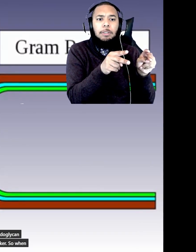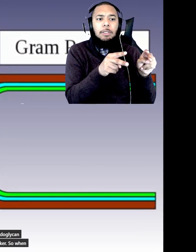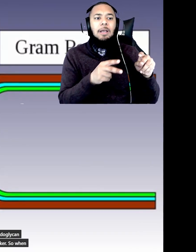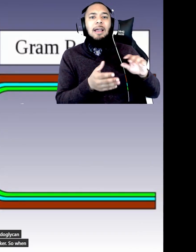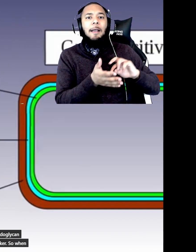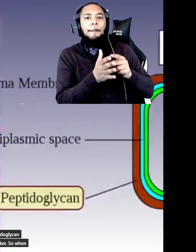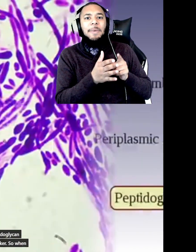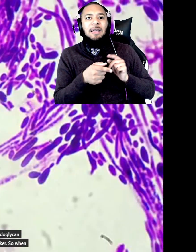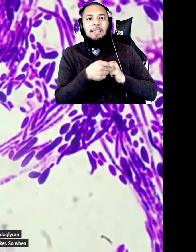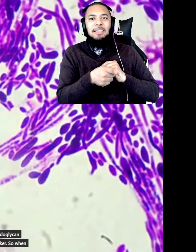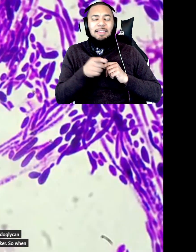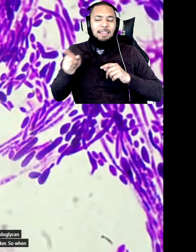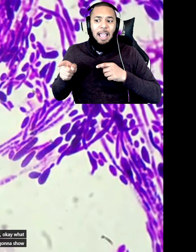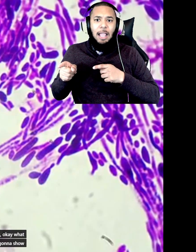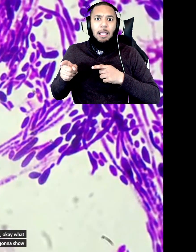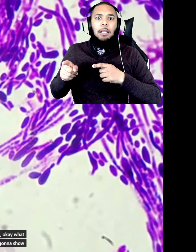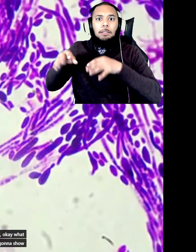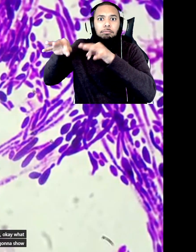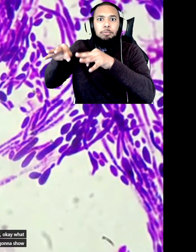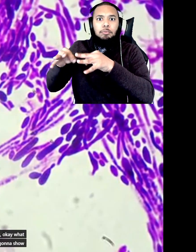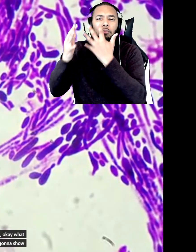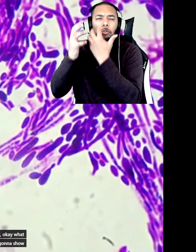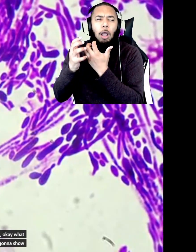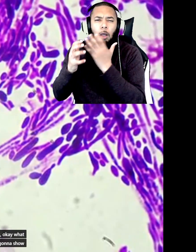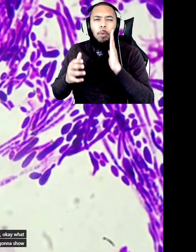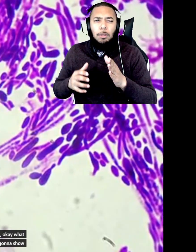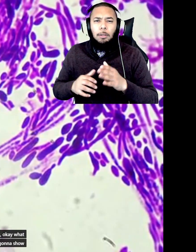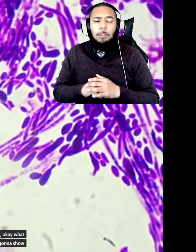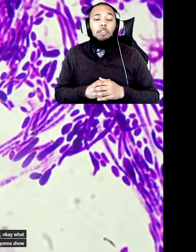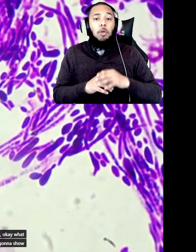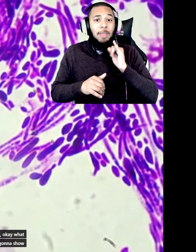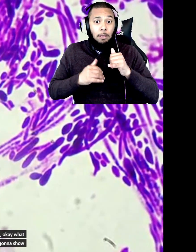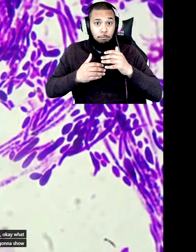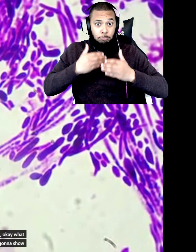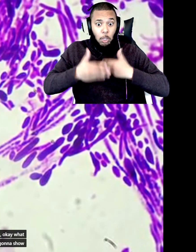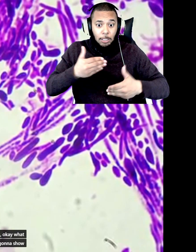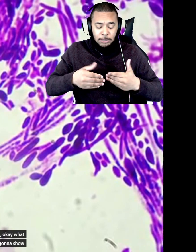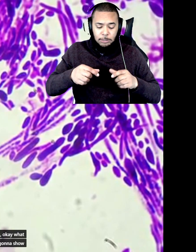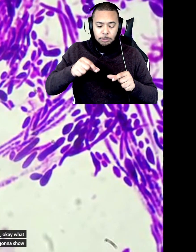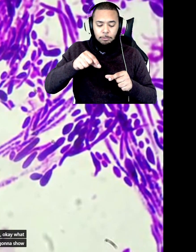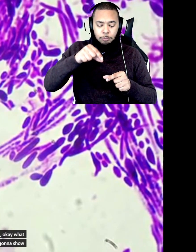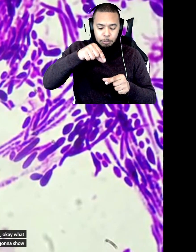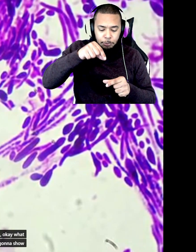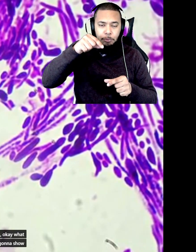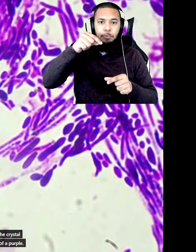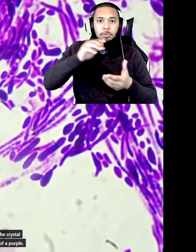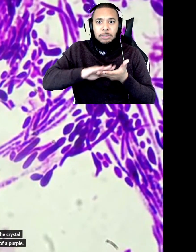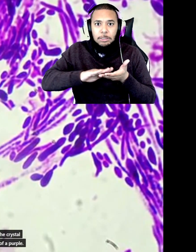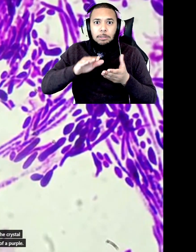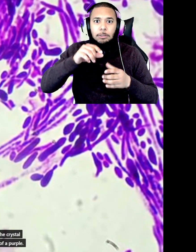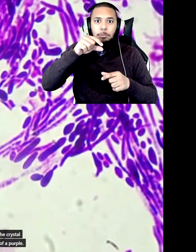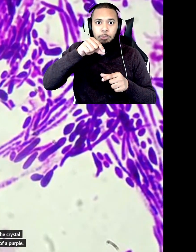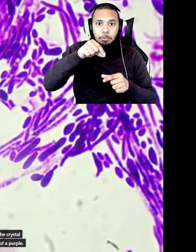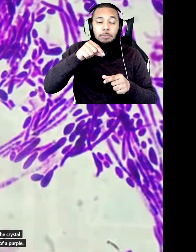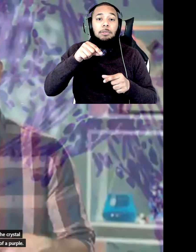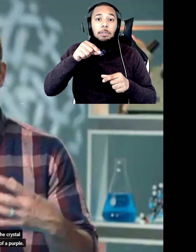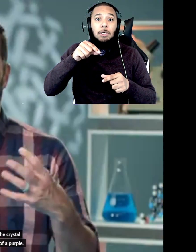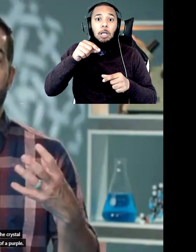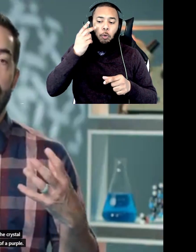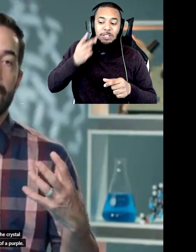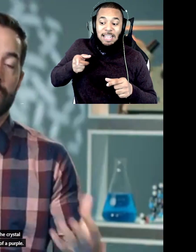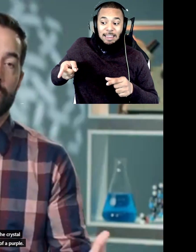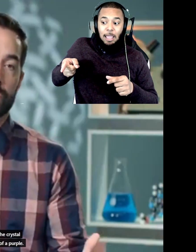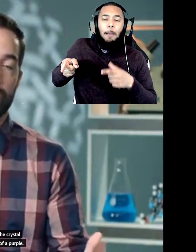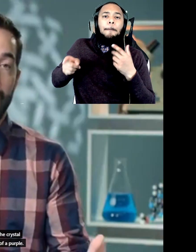stain darker. So when we go through this process, okay, what we're going to see is they're going to show up purple. So